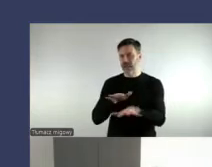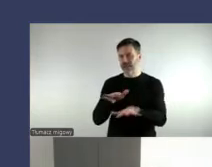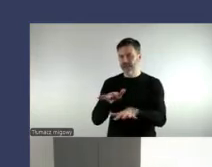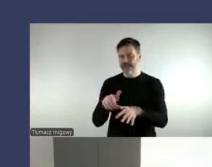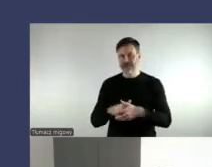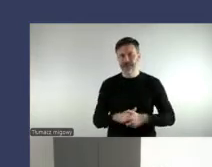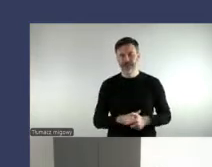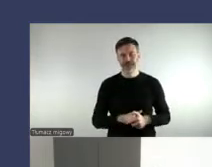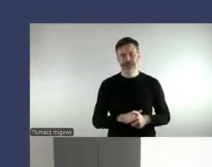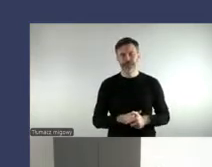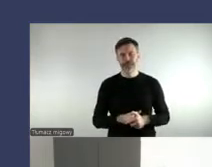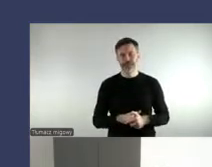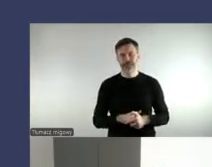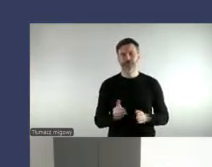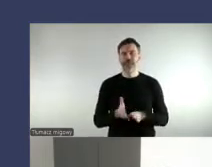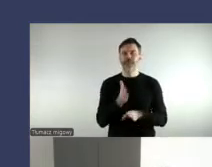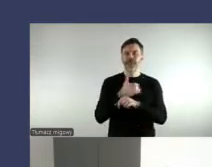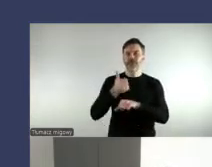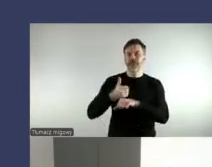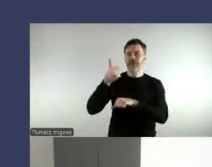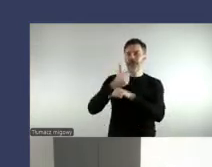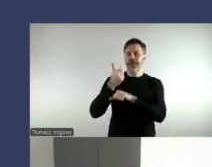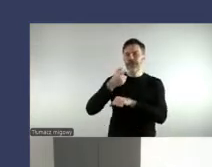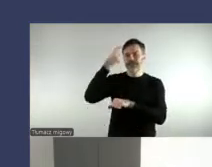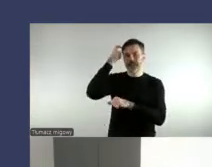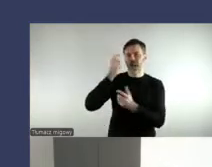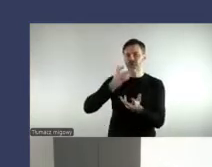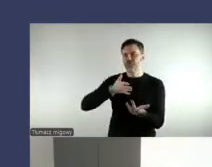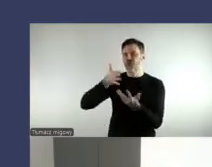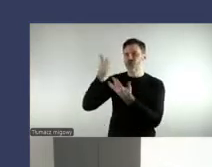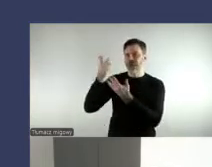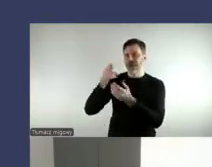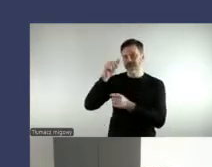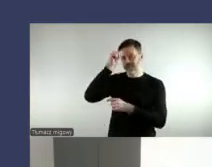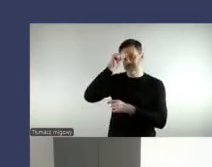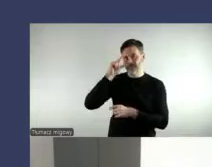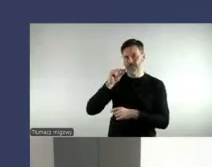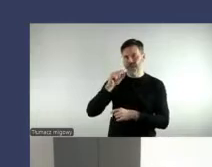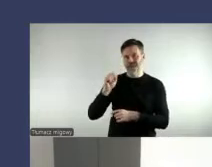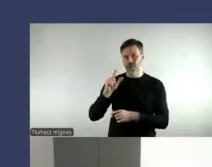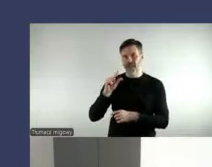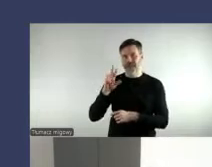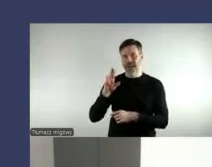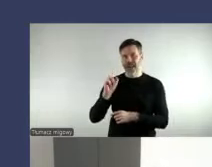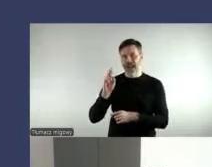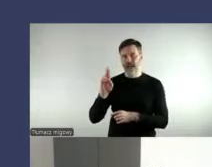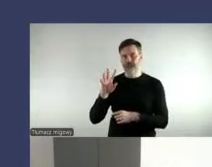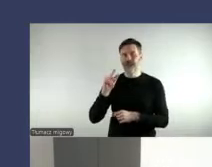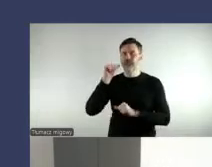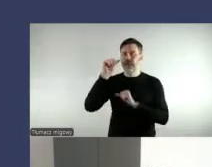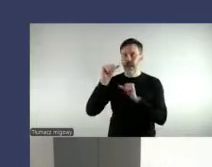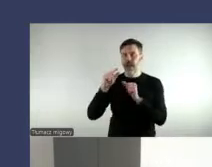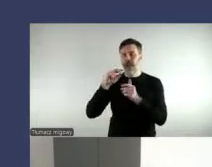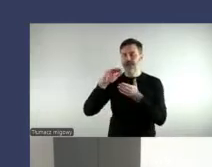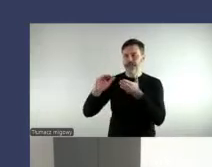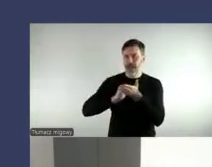possible. So this was the initiative of the head of fire services at the time, Paweł Kielar.